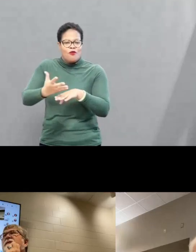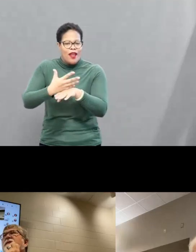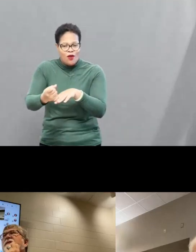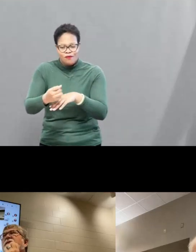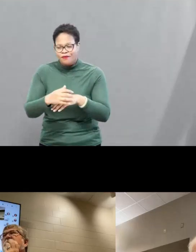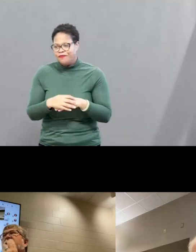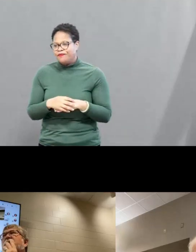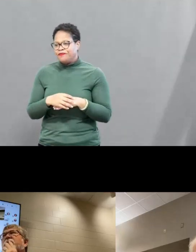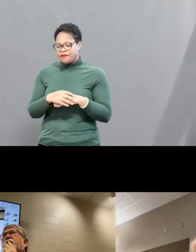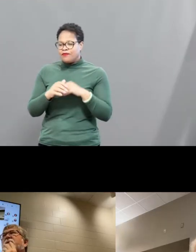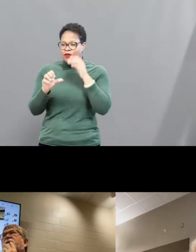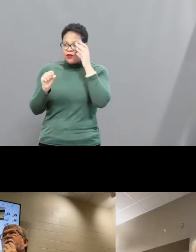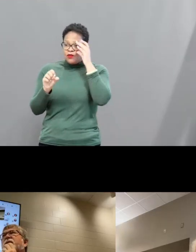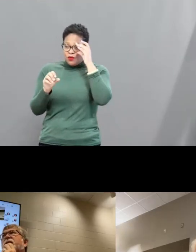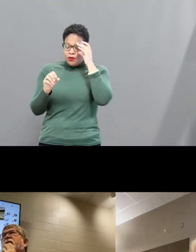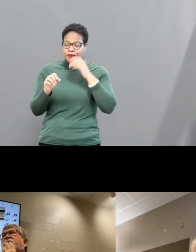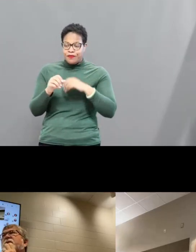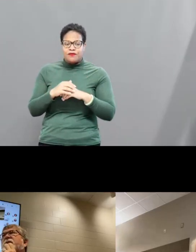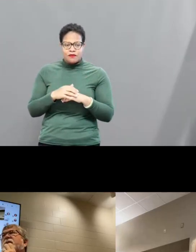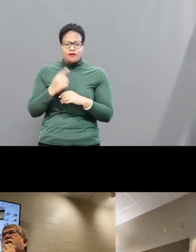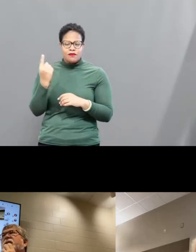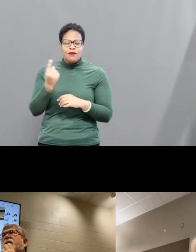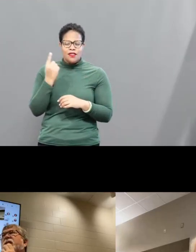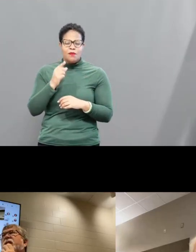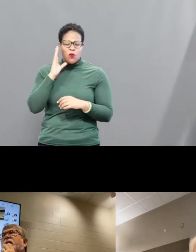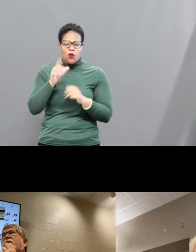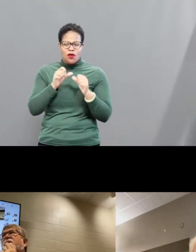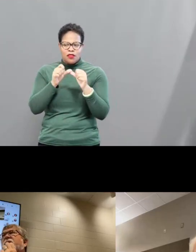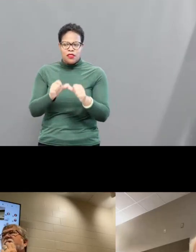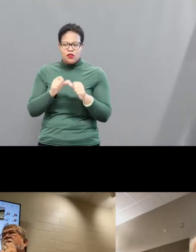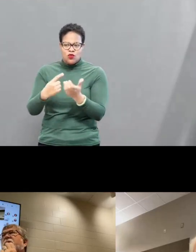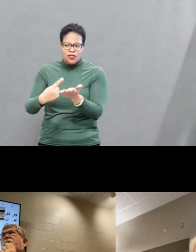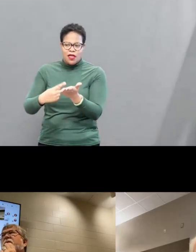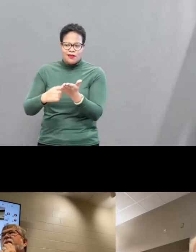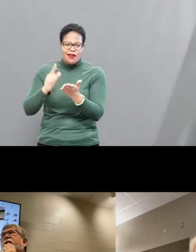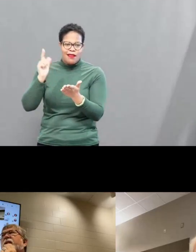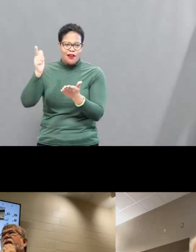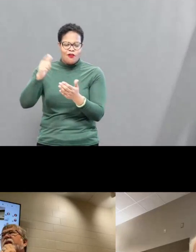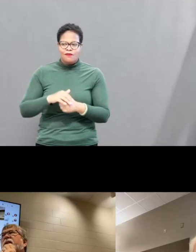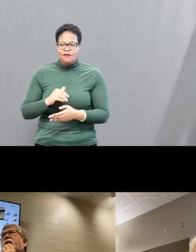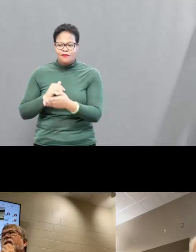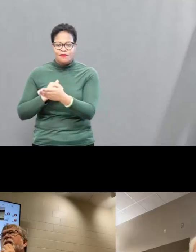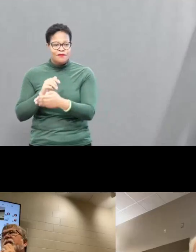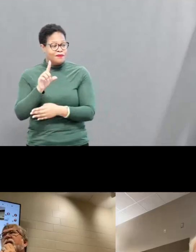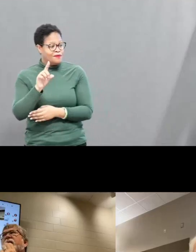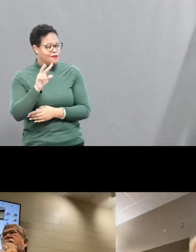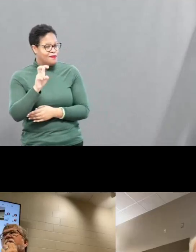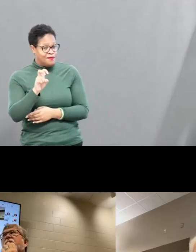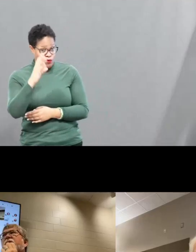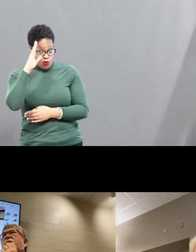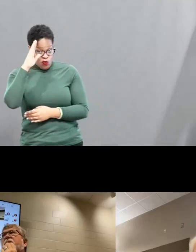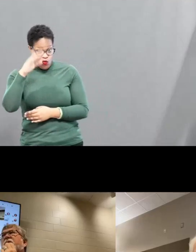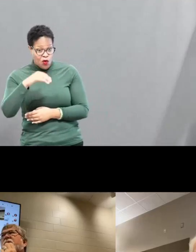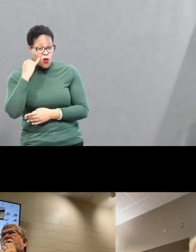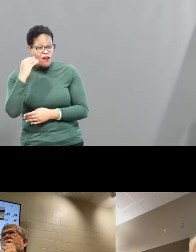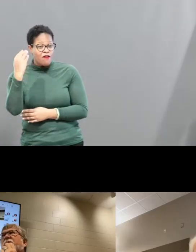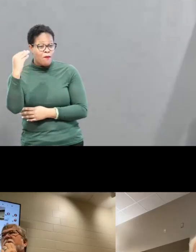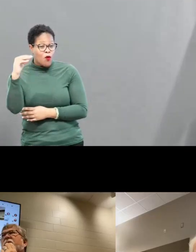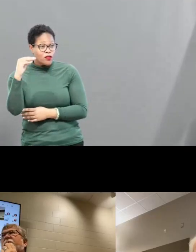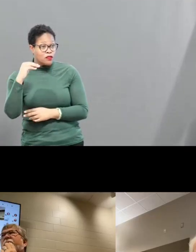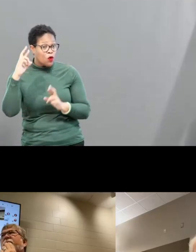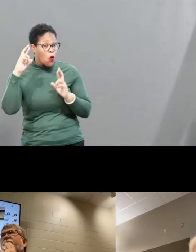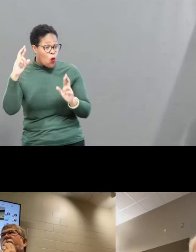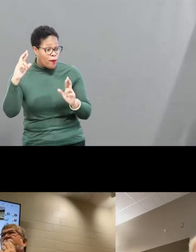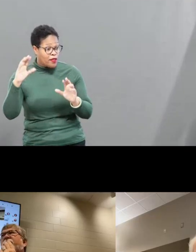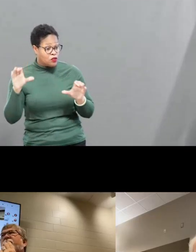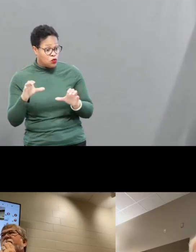So we are, that will be something that we'll continue to discuss though. Do you know whether Morganton is hoping to